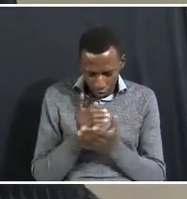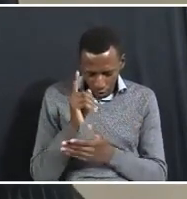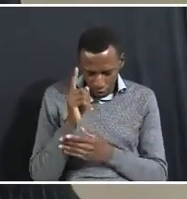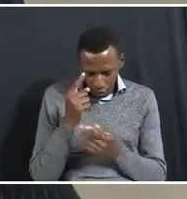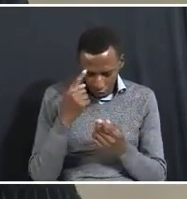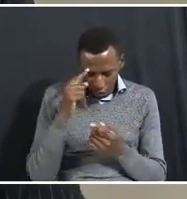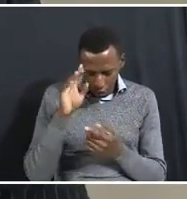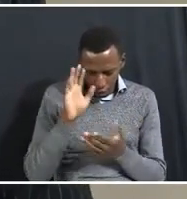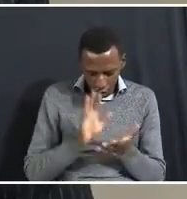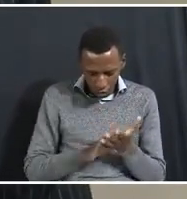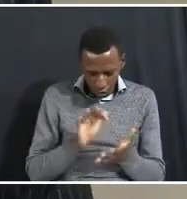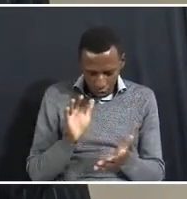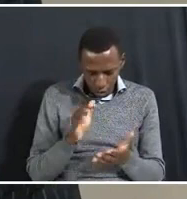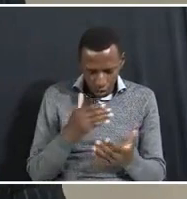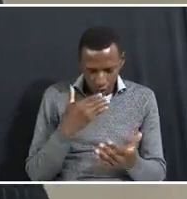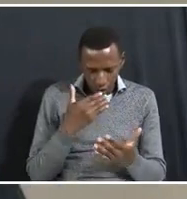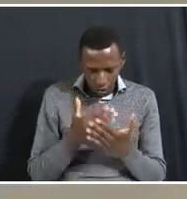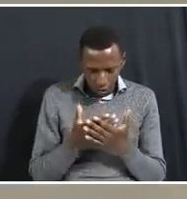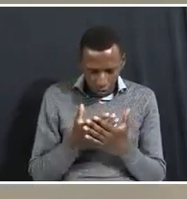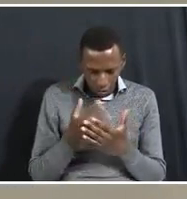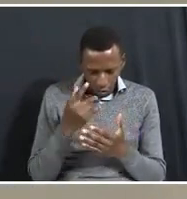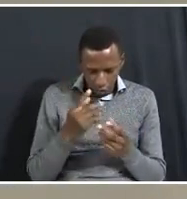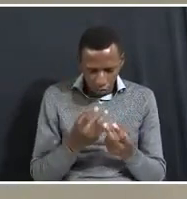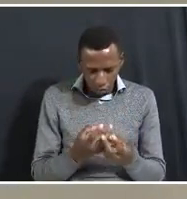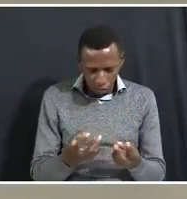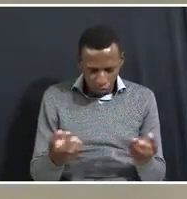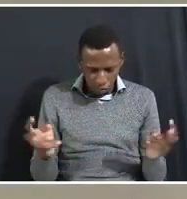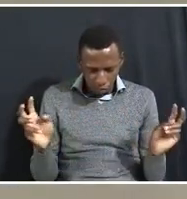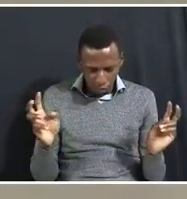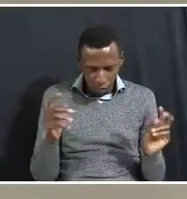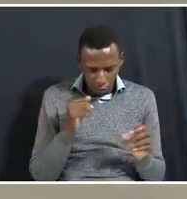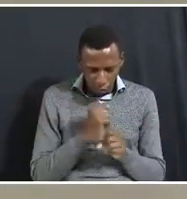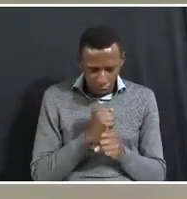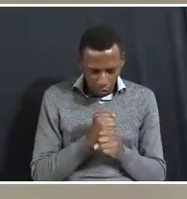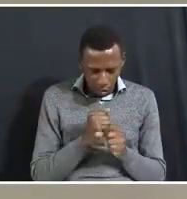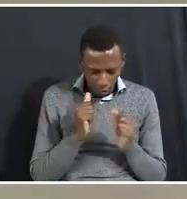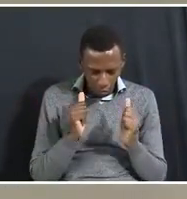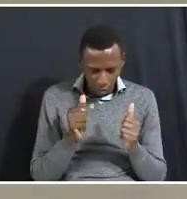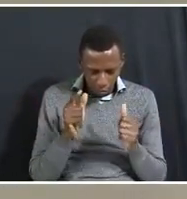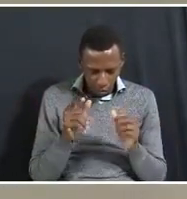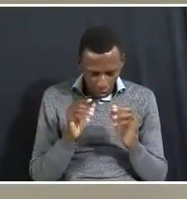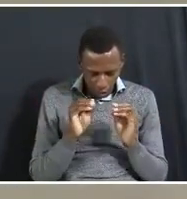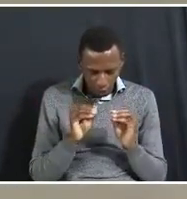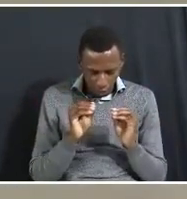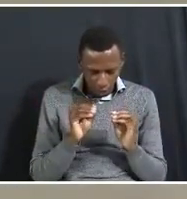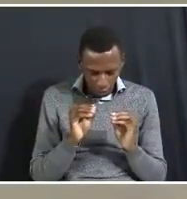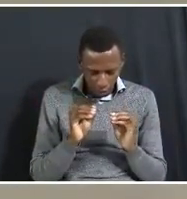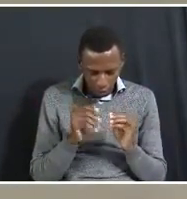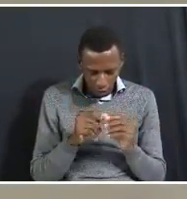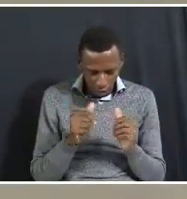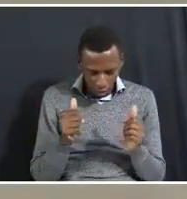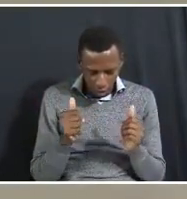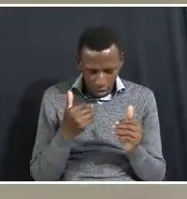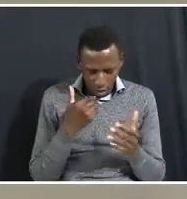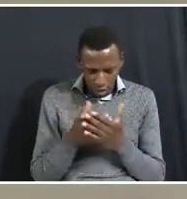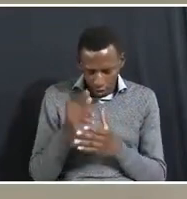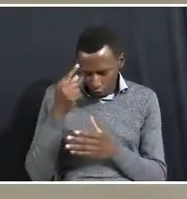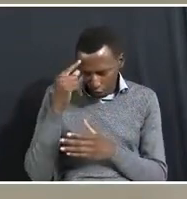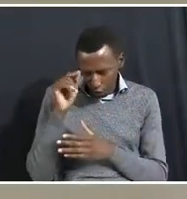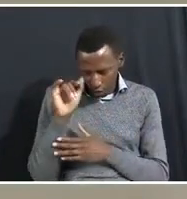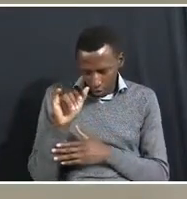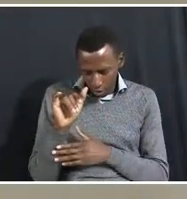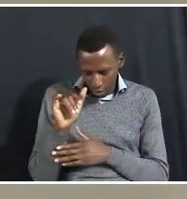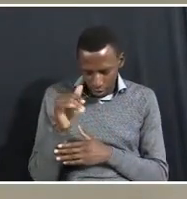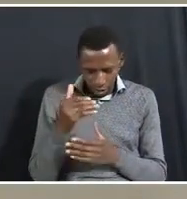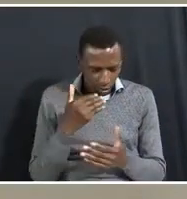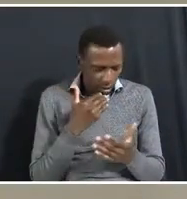glory. Thank you for the panelists, for the work that they have done. You have used them mightily, Father. We thank you for that. Thank